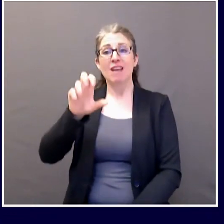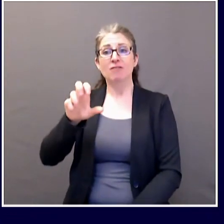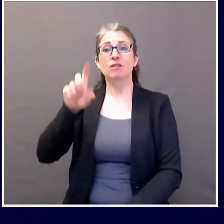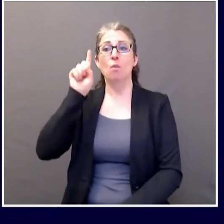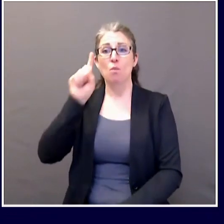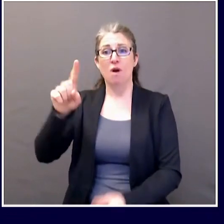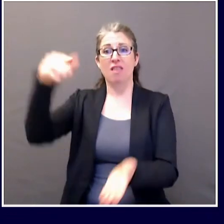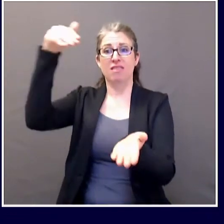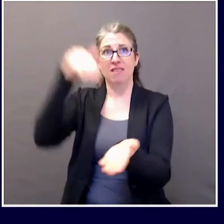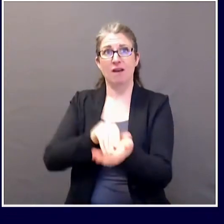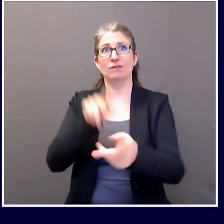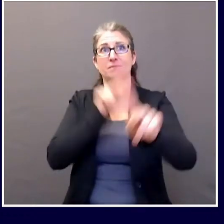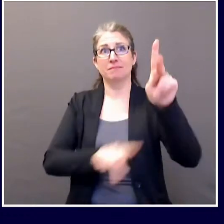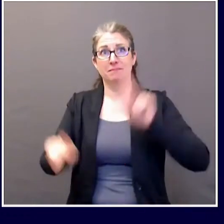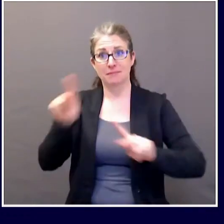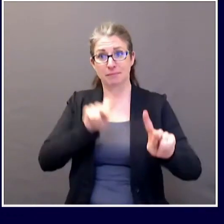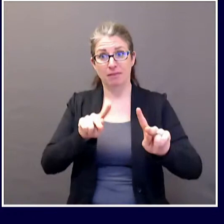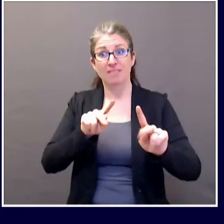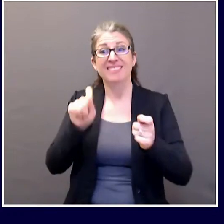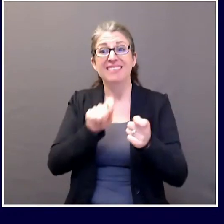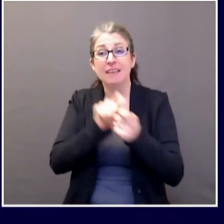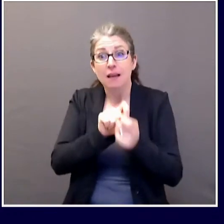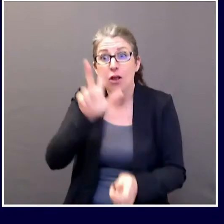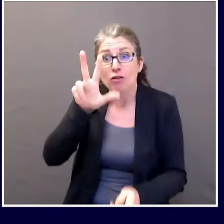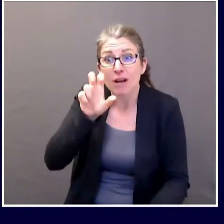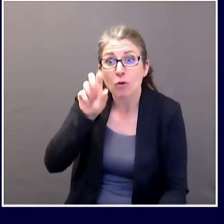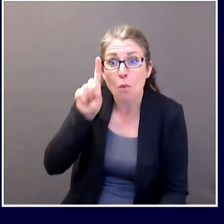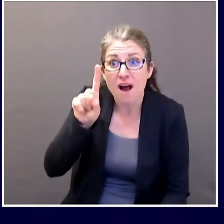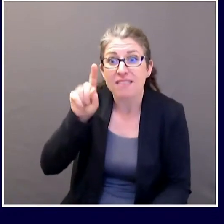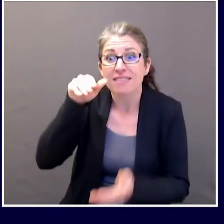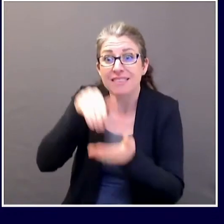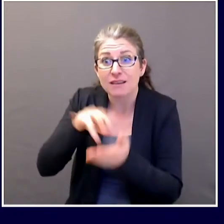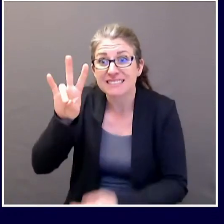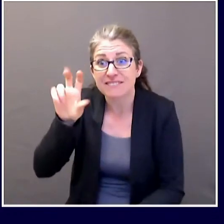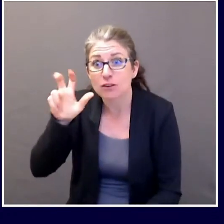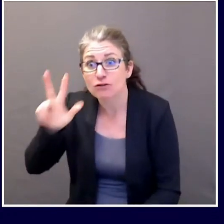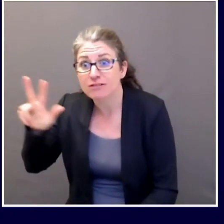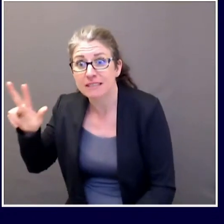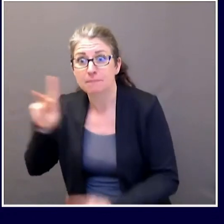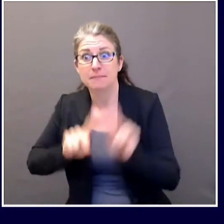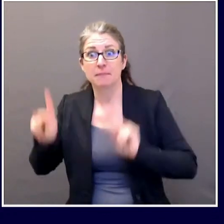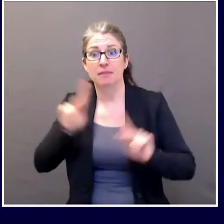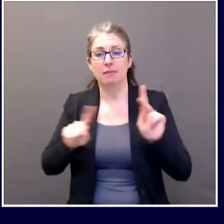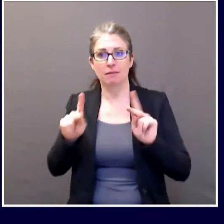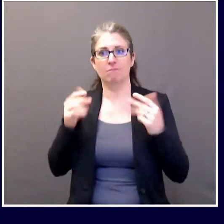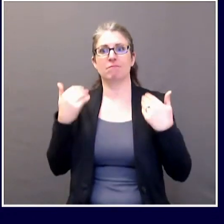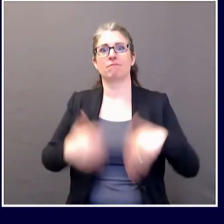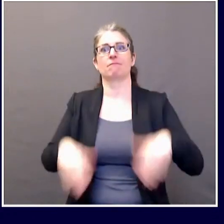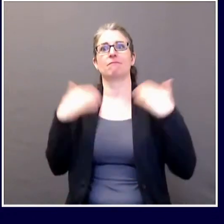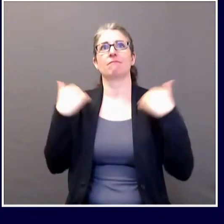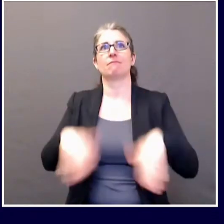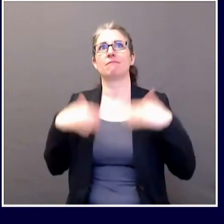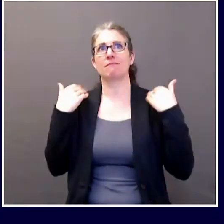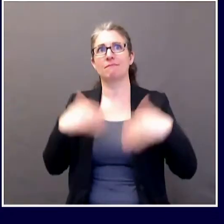301,705 total cumulative vaccinations to date. Of those,